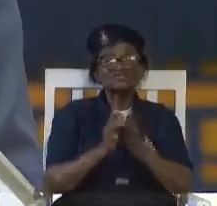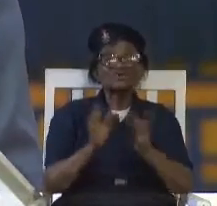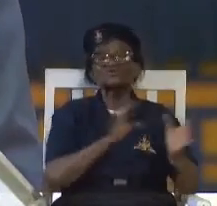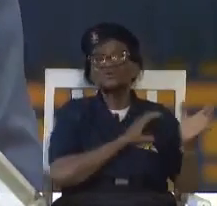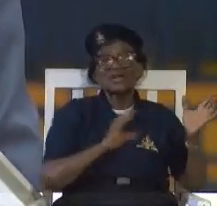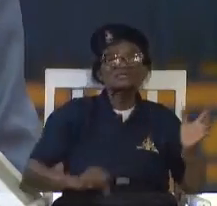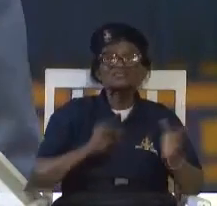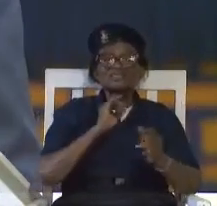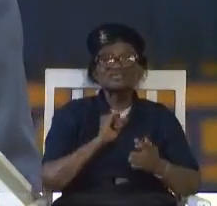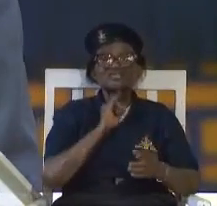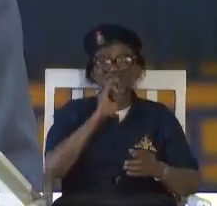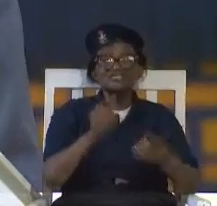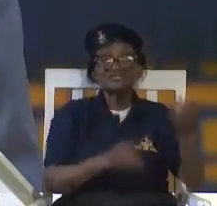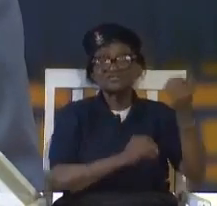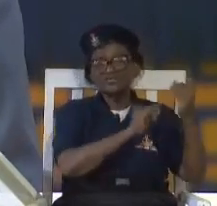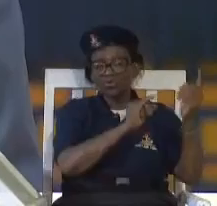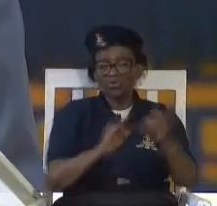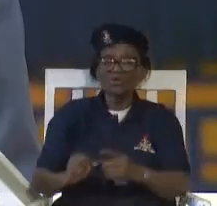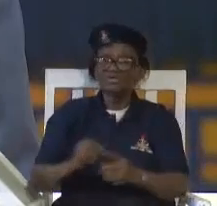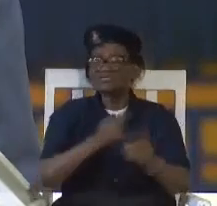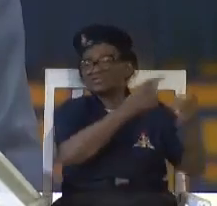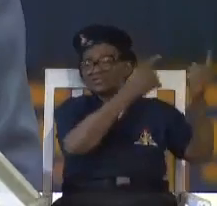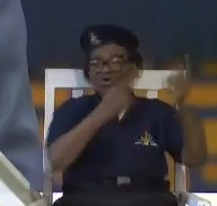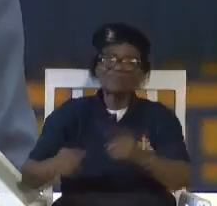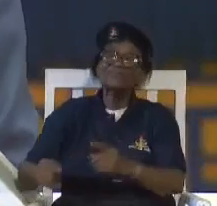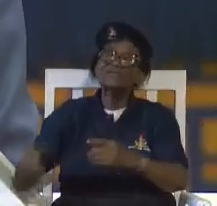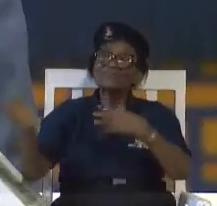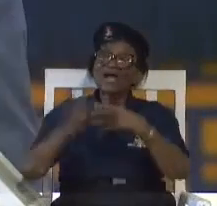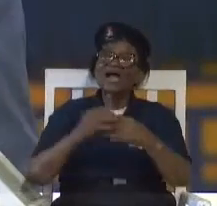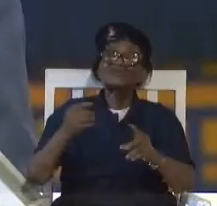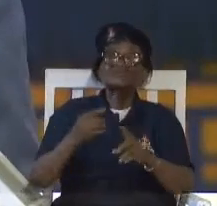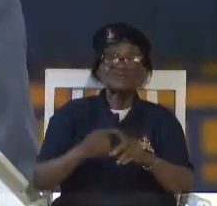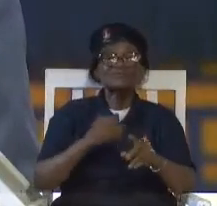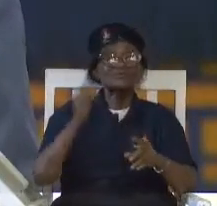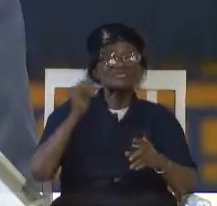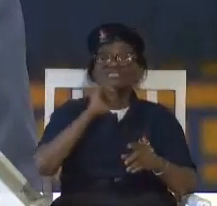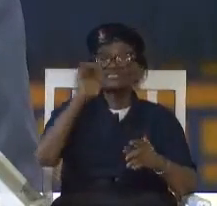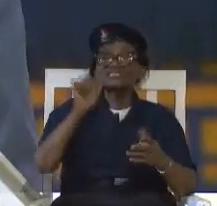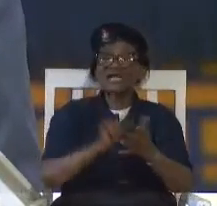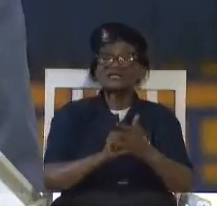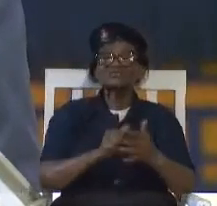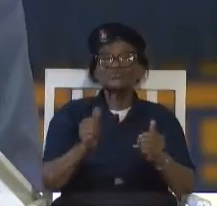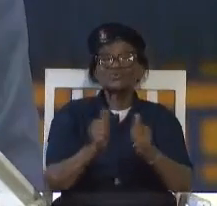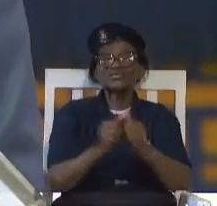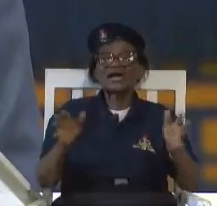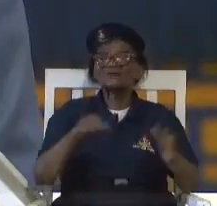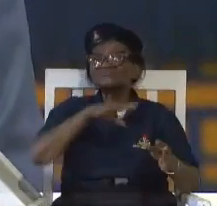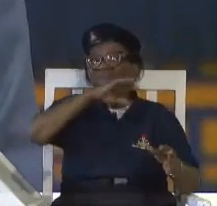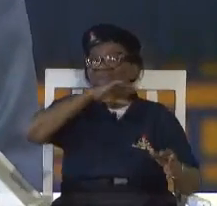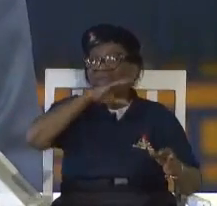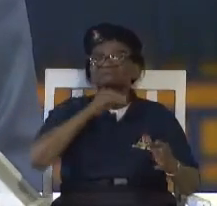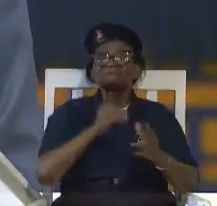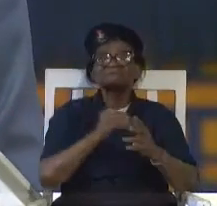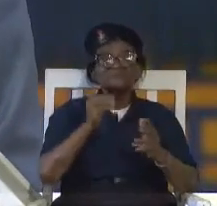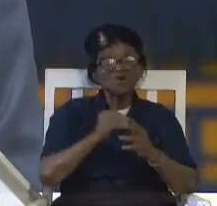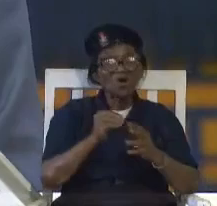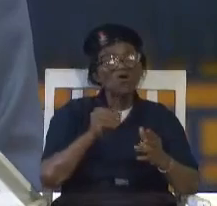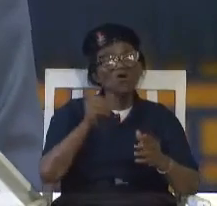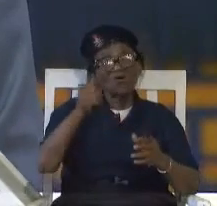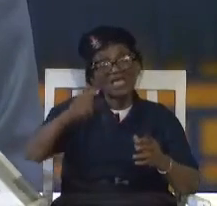be without spot, without wrinkle, without